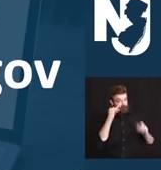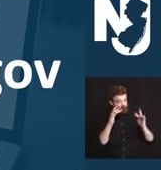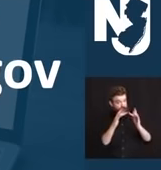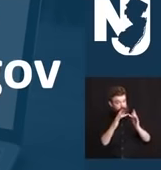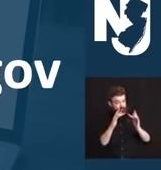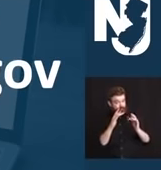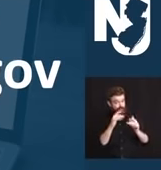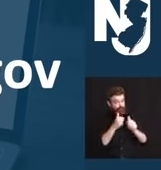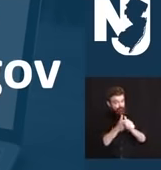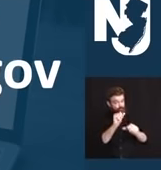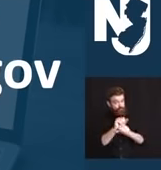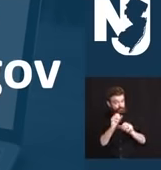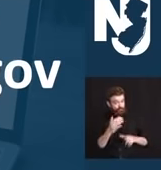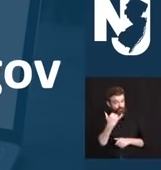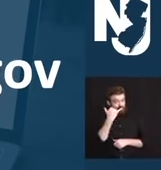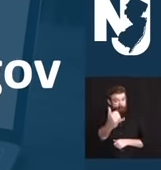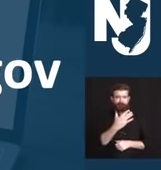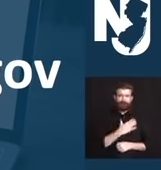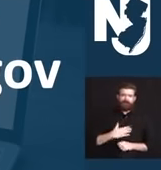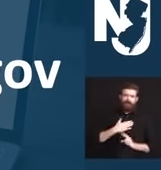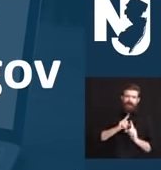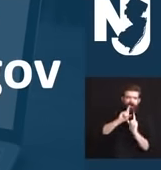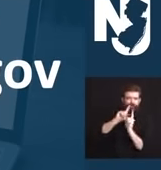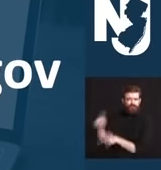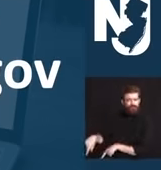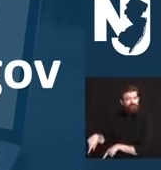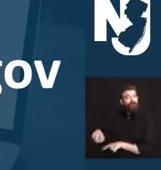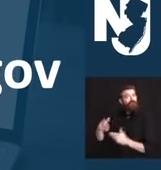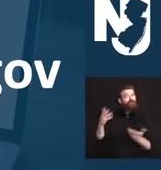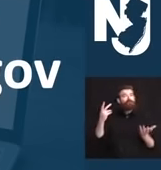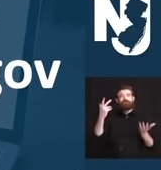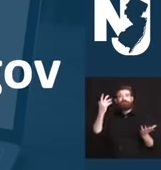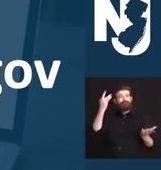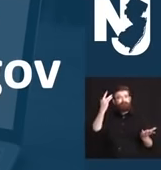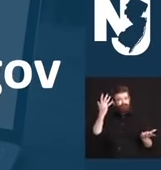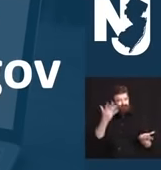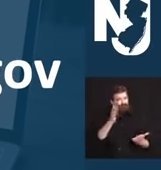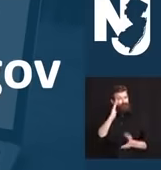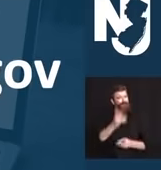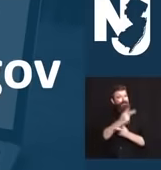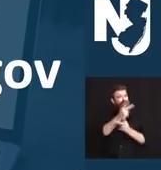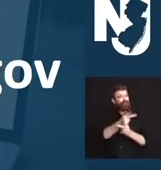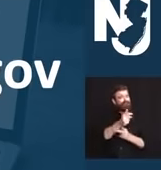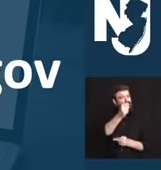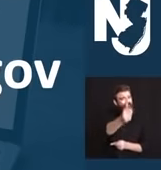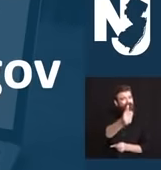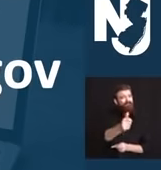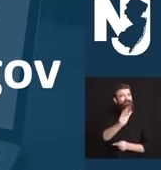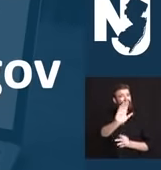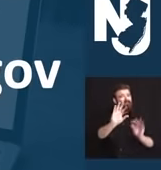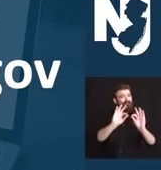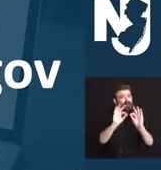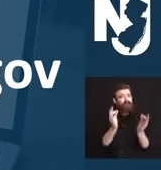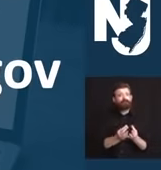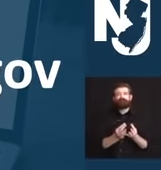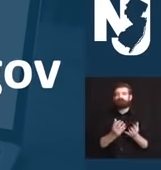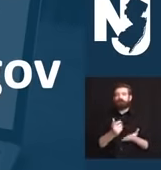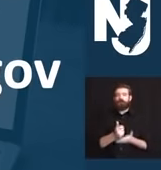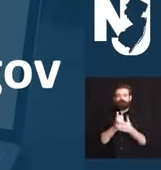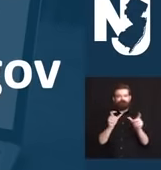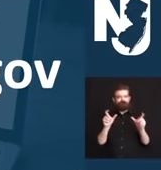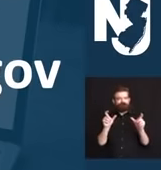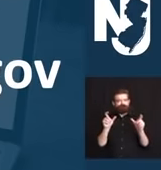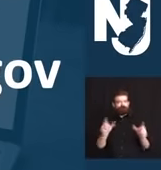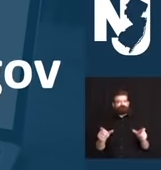our ability, collectively, all of us, to defeat this virus. Next, switching gears again, I want to give a